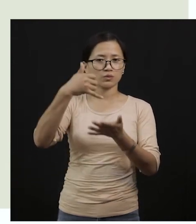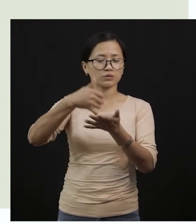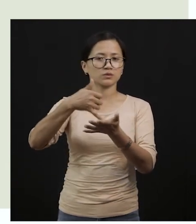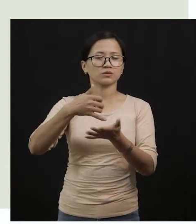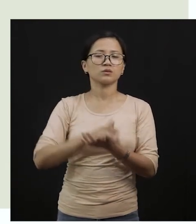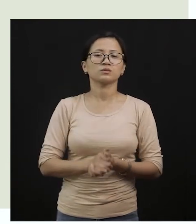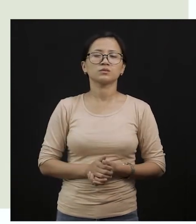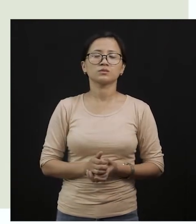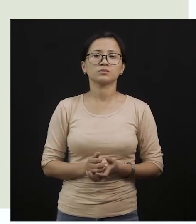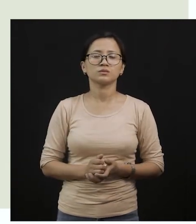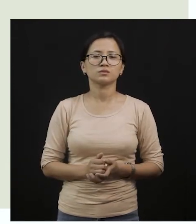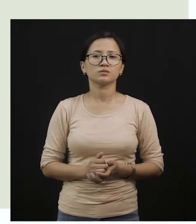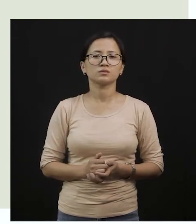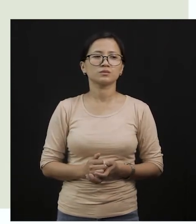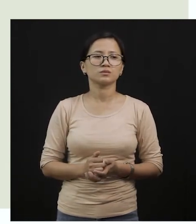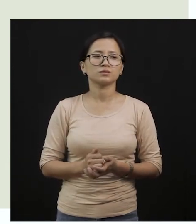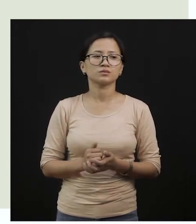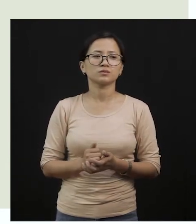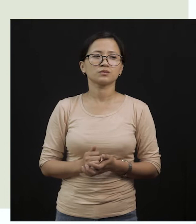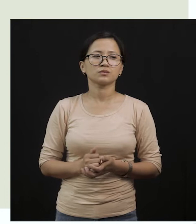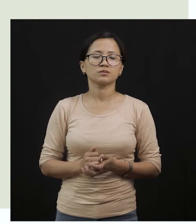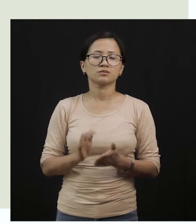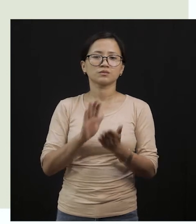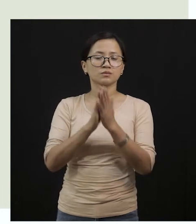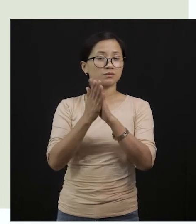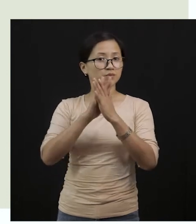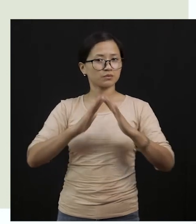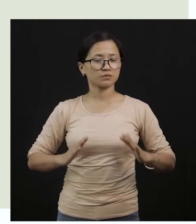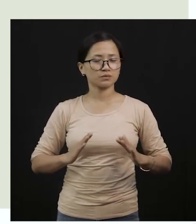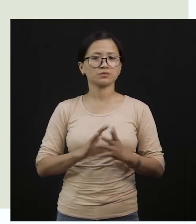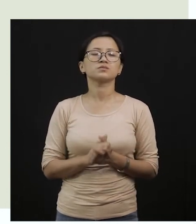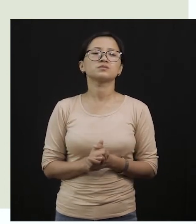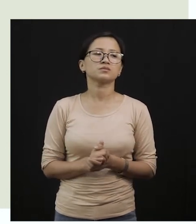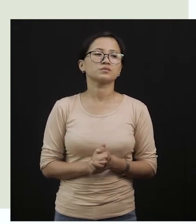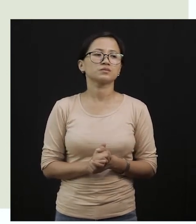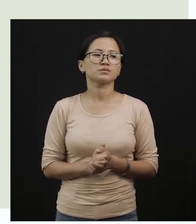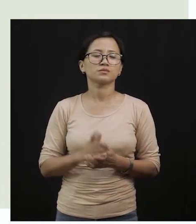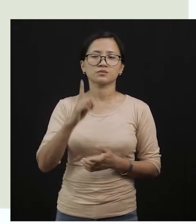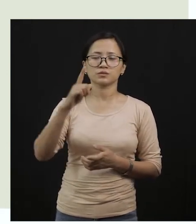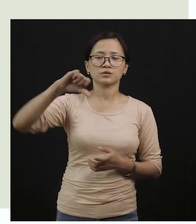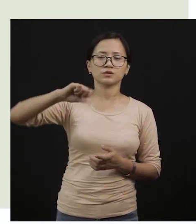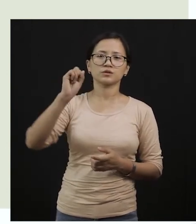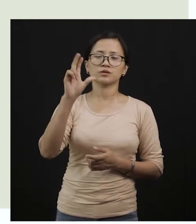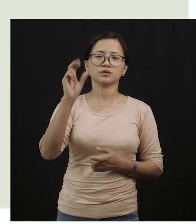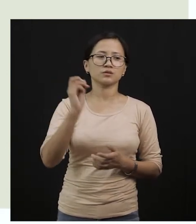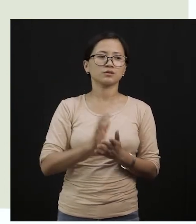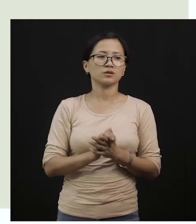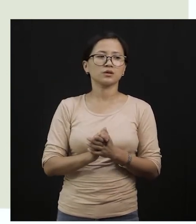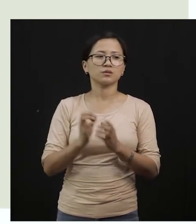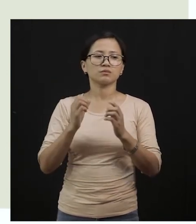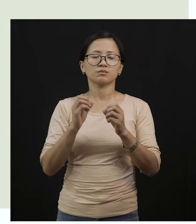Remember, 1979, she won the Nobel Prize for Peace, right? 1980, what did she win?